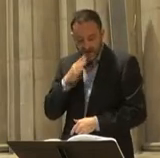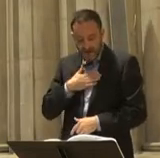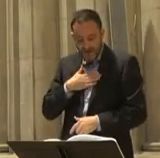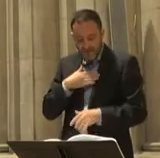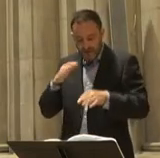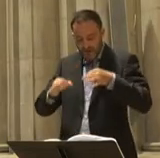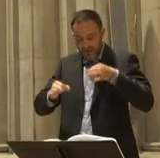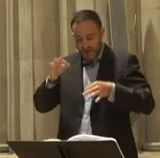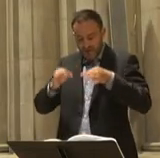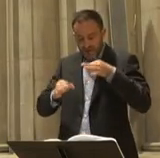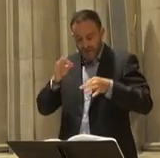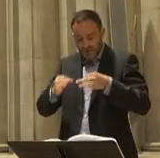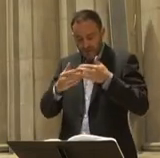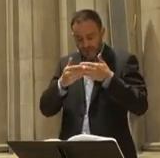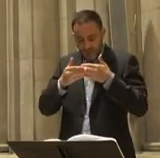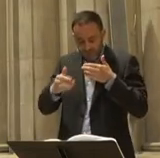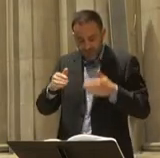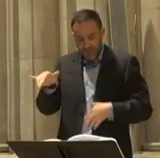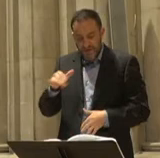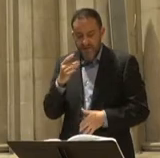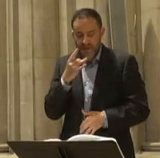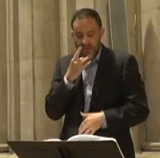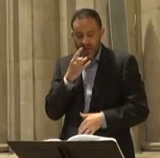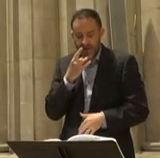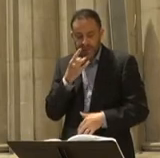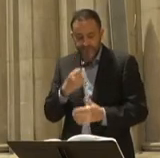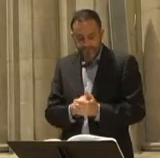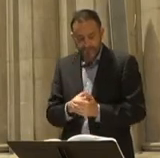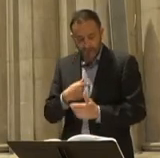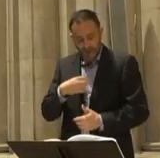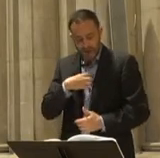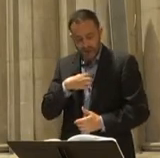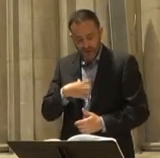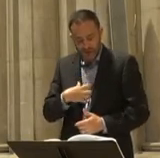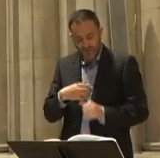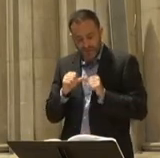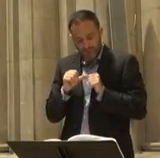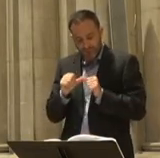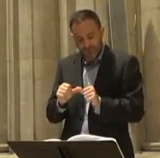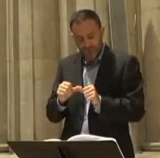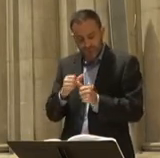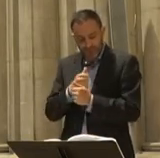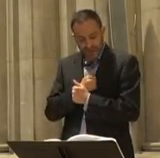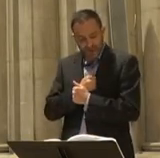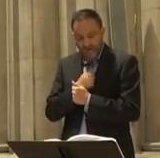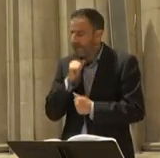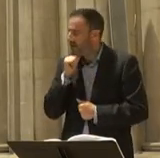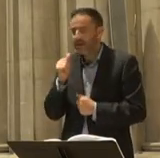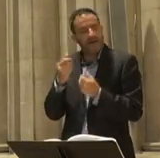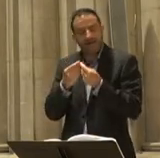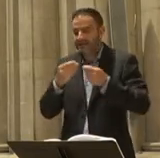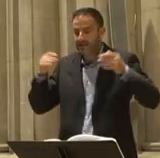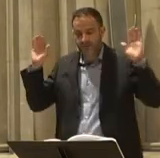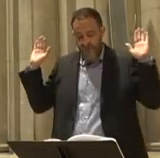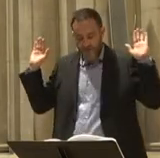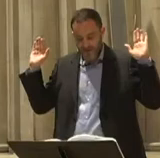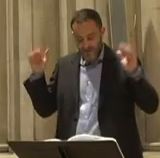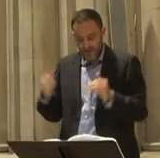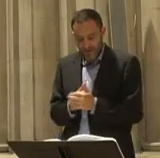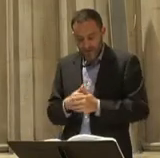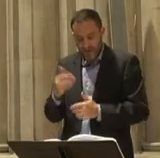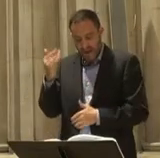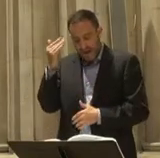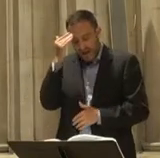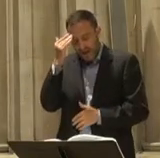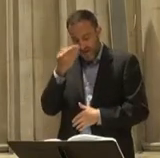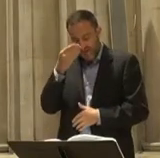my judgment goes forth as the light. For I desire steadfast love and not sacrifice,